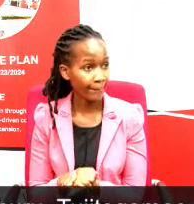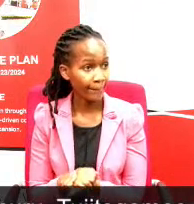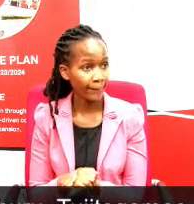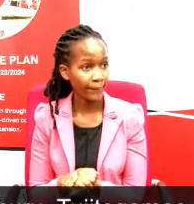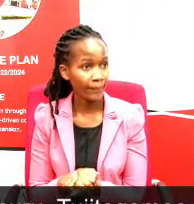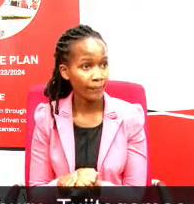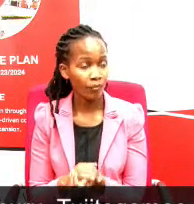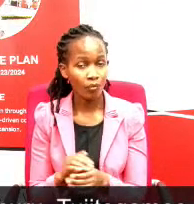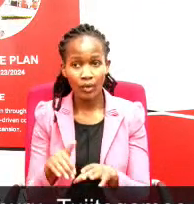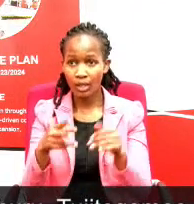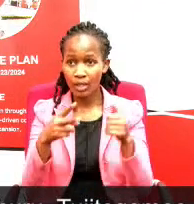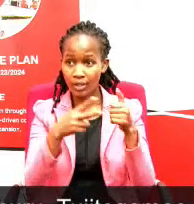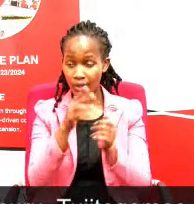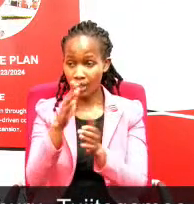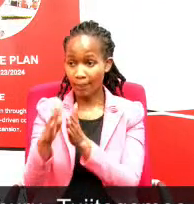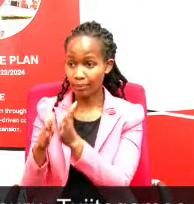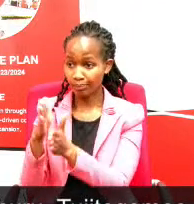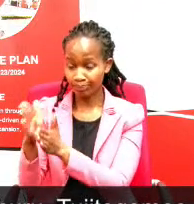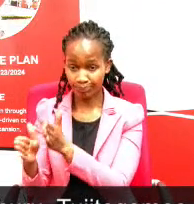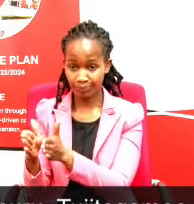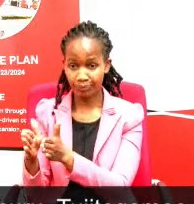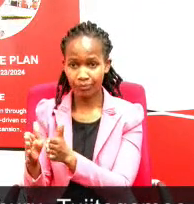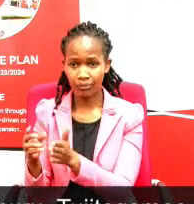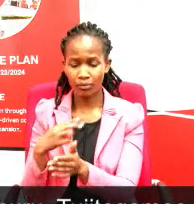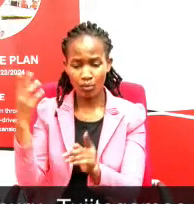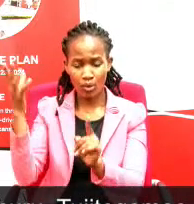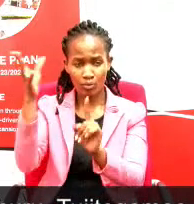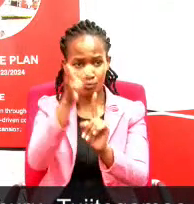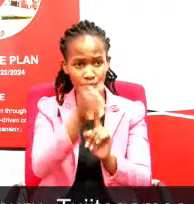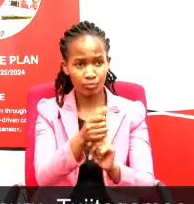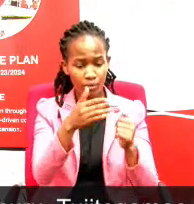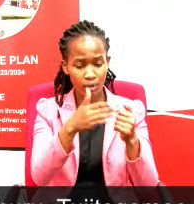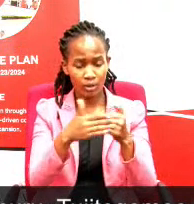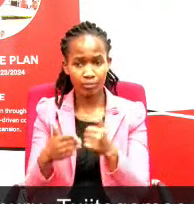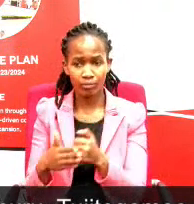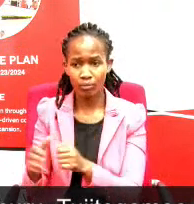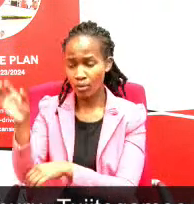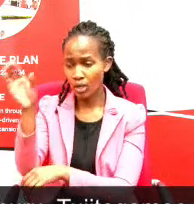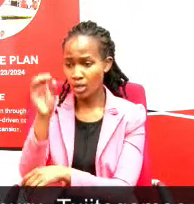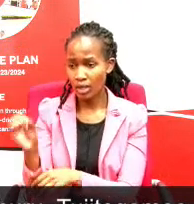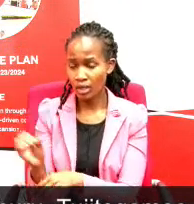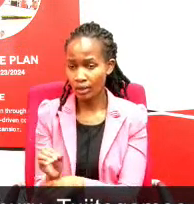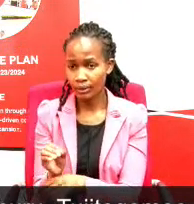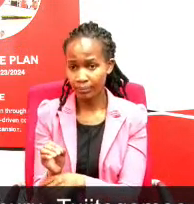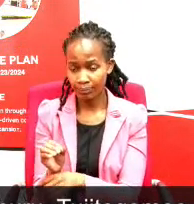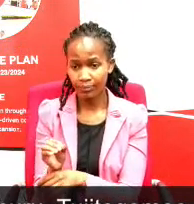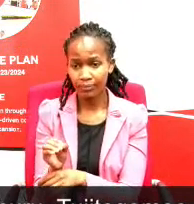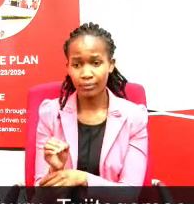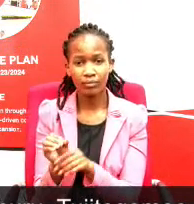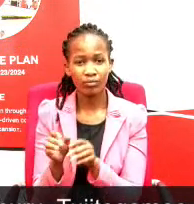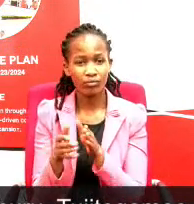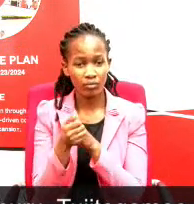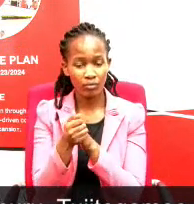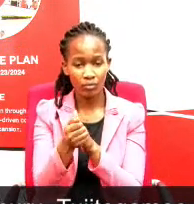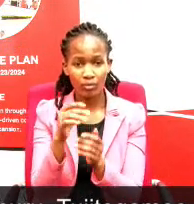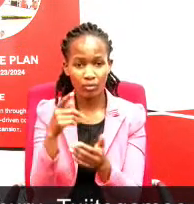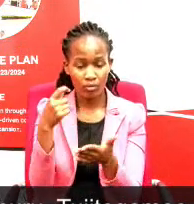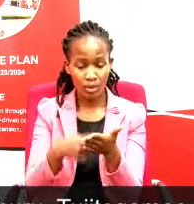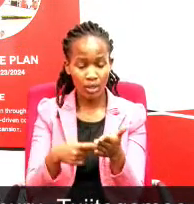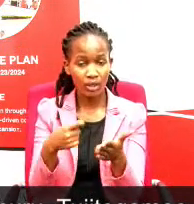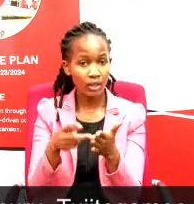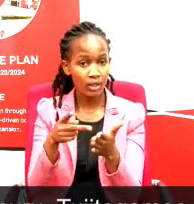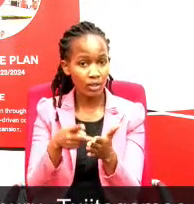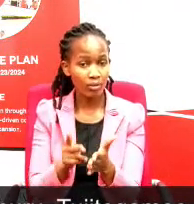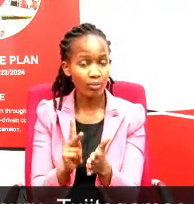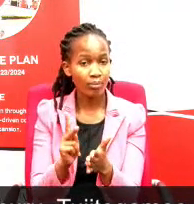In the 7th Corporate Plan, we achieved 99% cumulative revenue target driven by tax-based